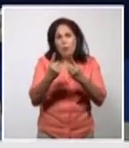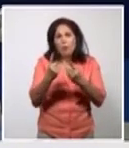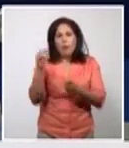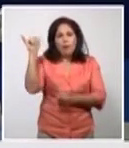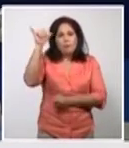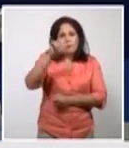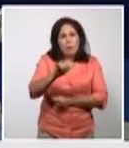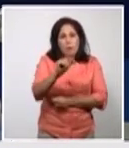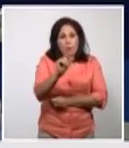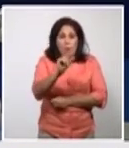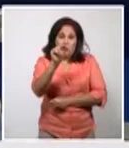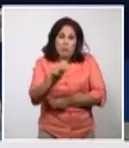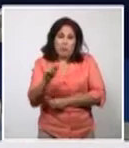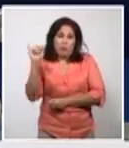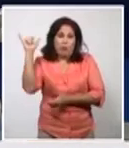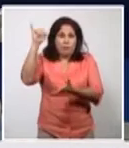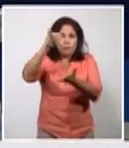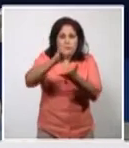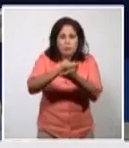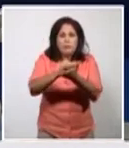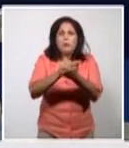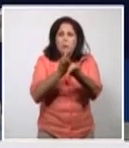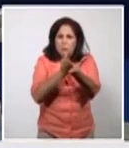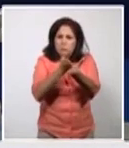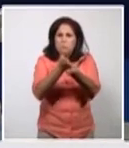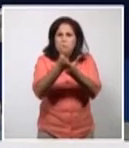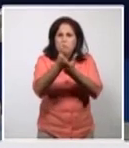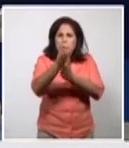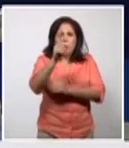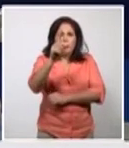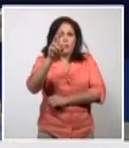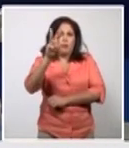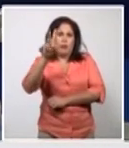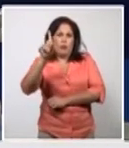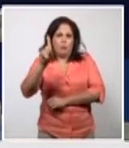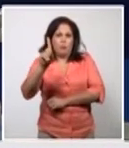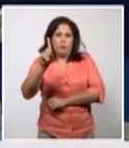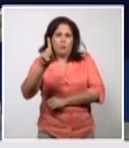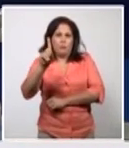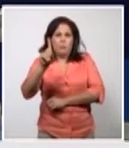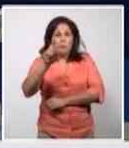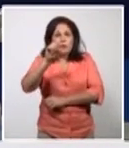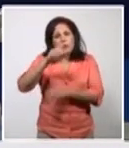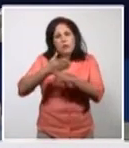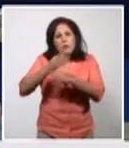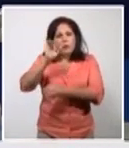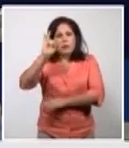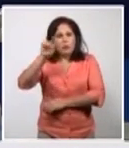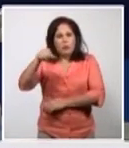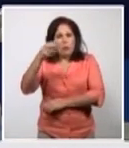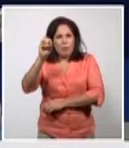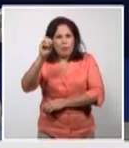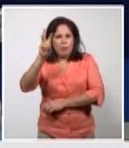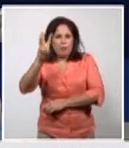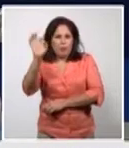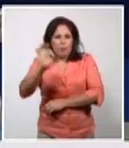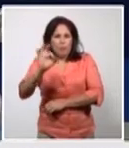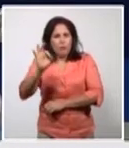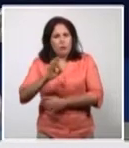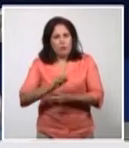With source of infection abroad, this figure changes little because very few people are coming in from